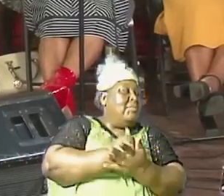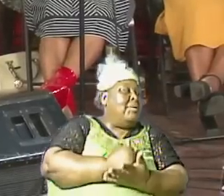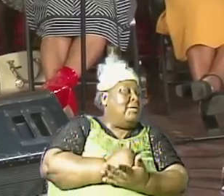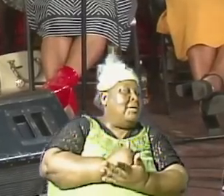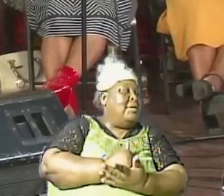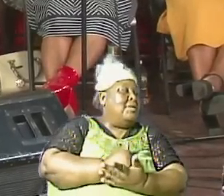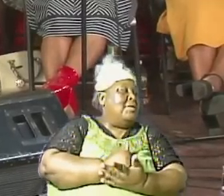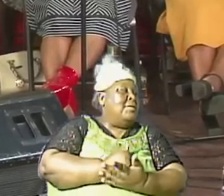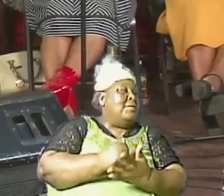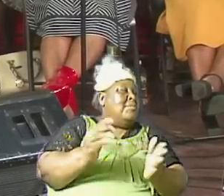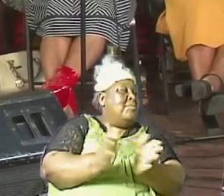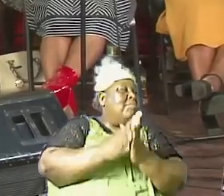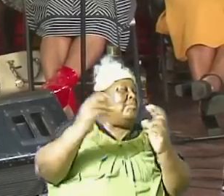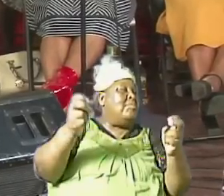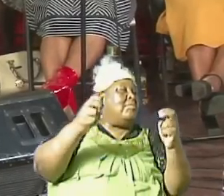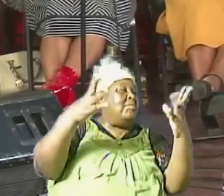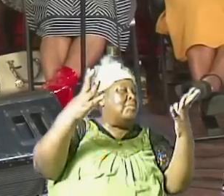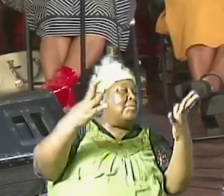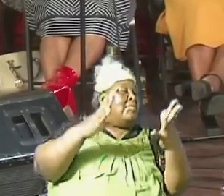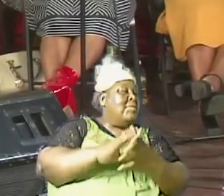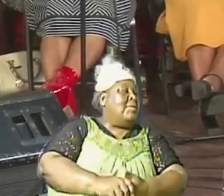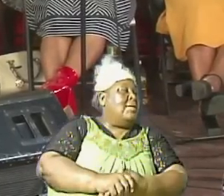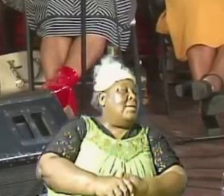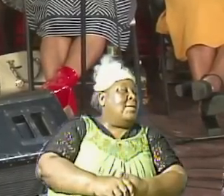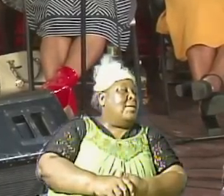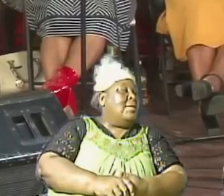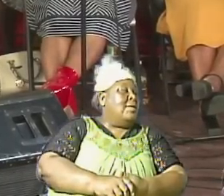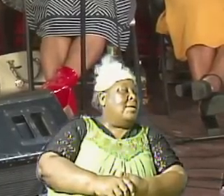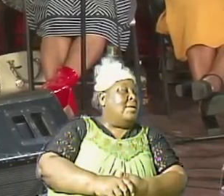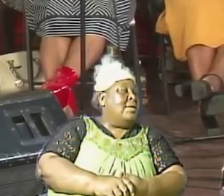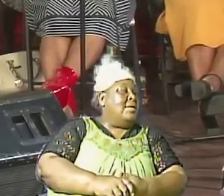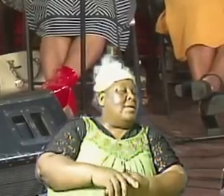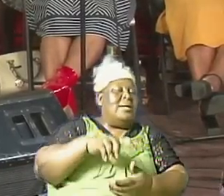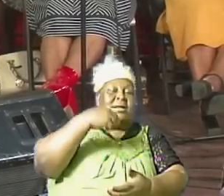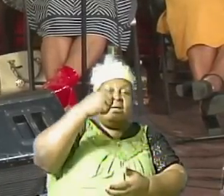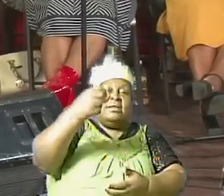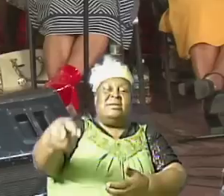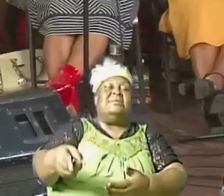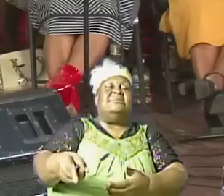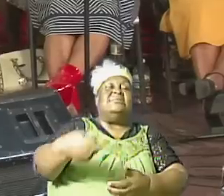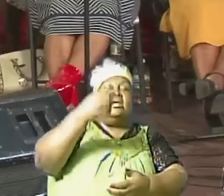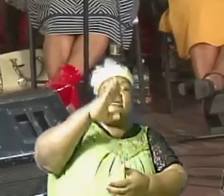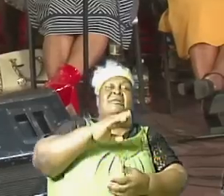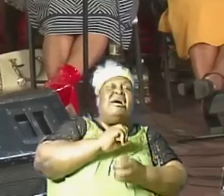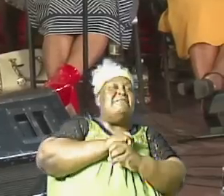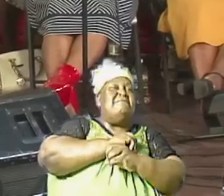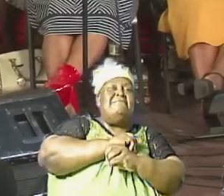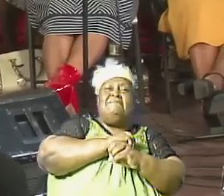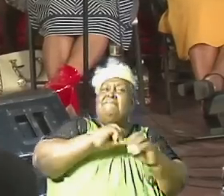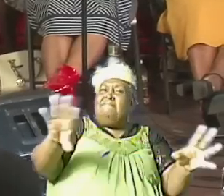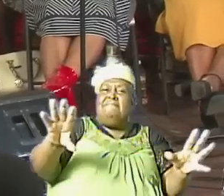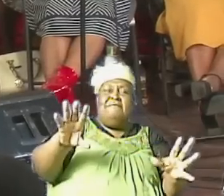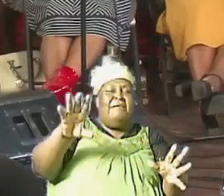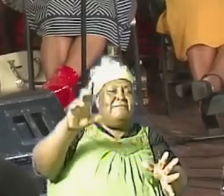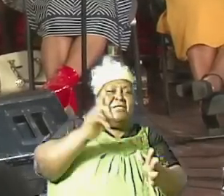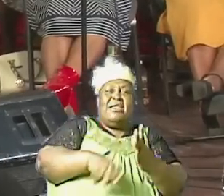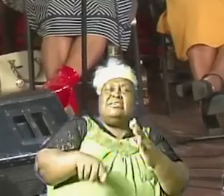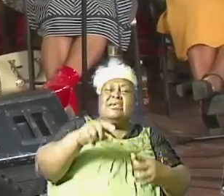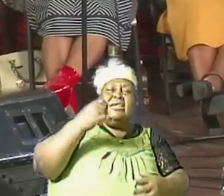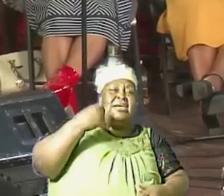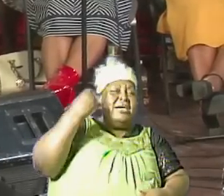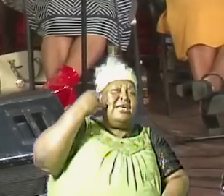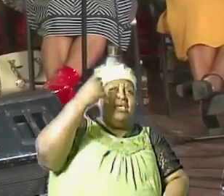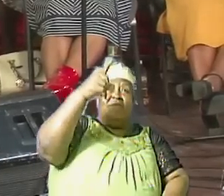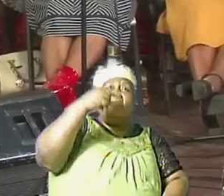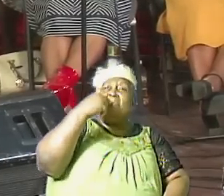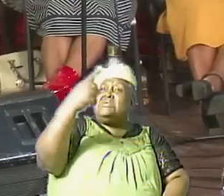Amen. Hallelujah. I wonder if there's somebody who wants to tell God, nevertheless, if you say